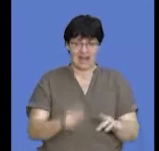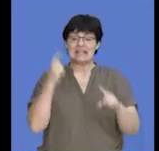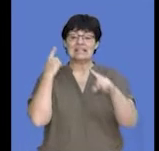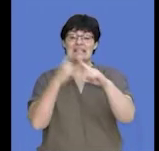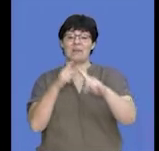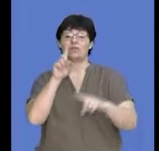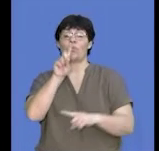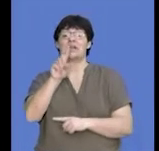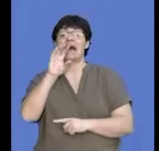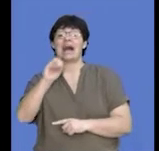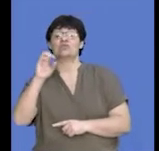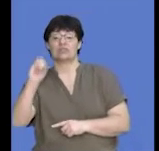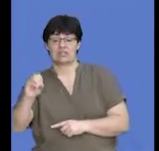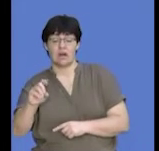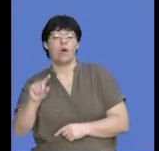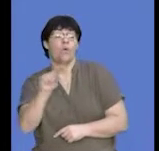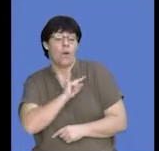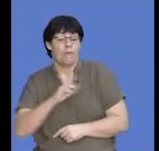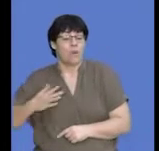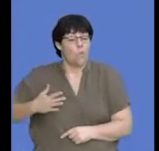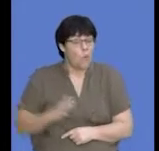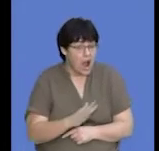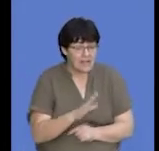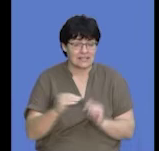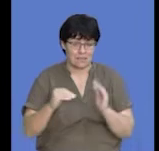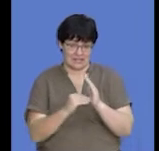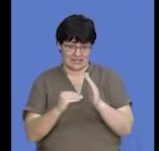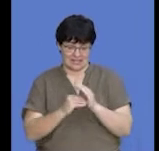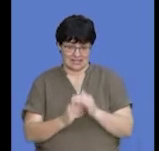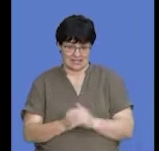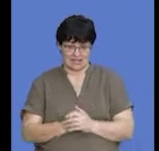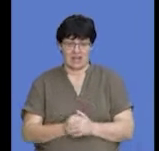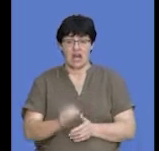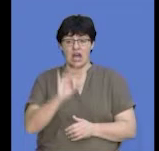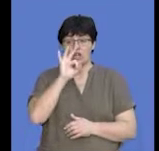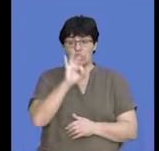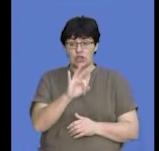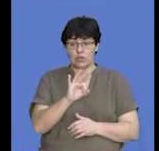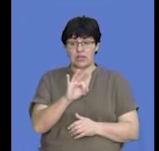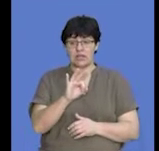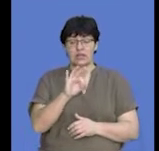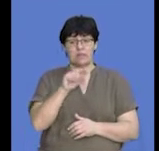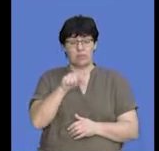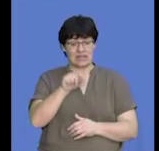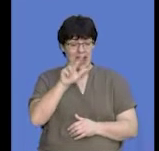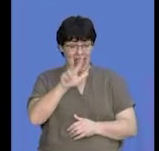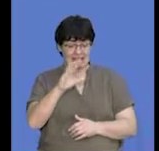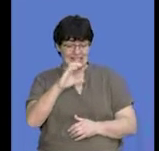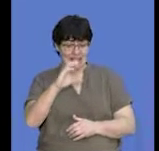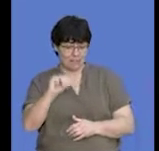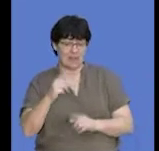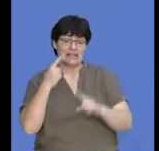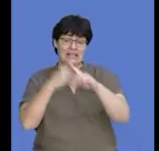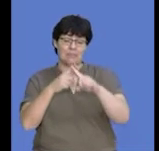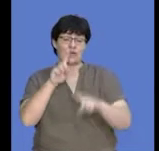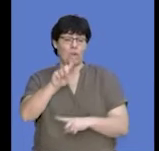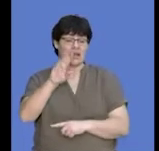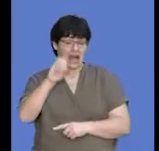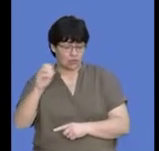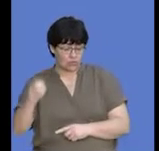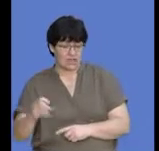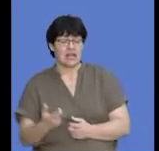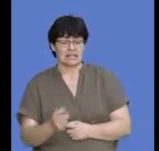Multiplying by 100 because I want my answer in meters. 3.8 centimeters times 100 is equal